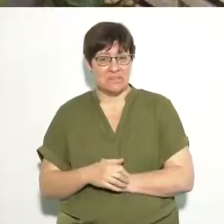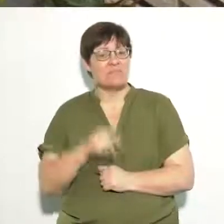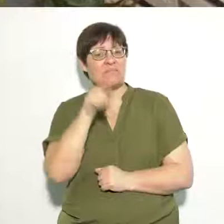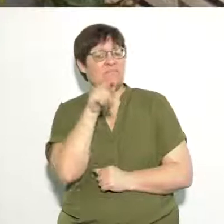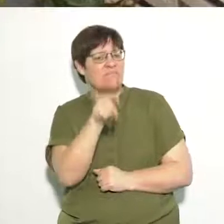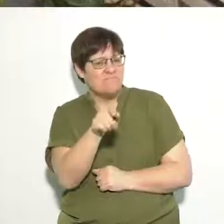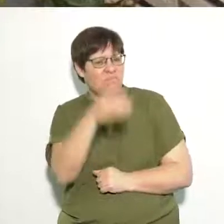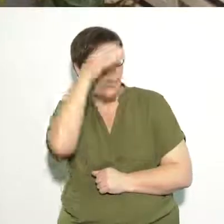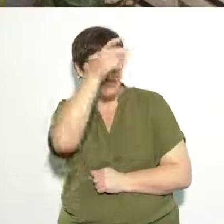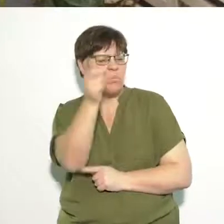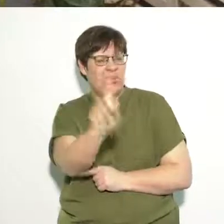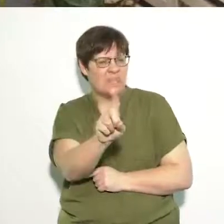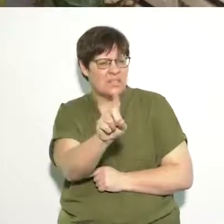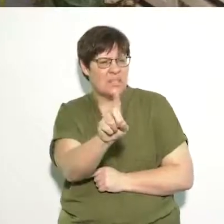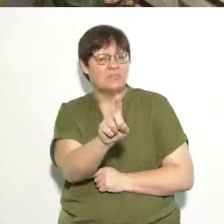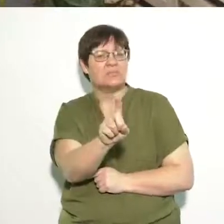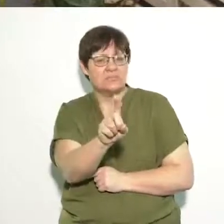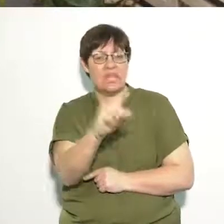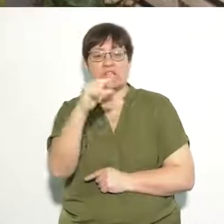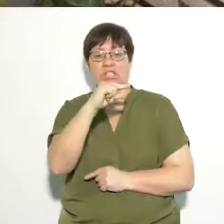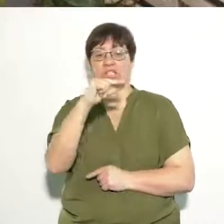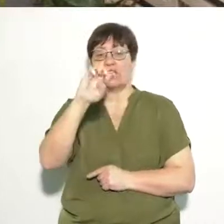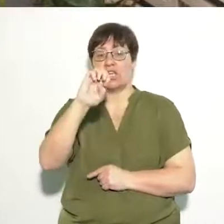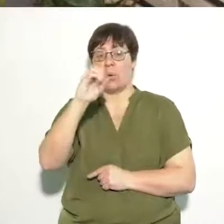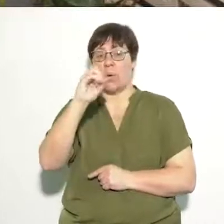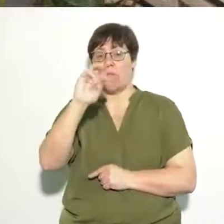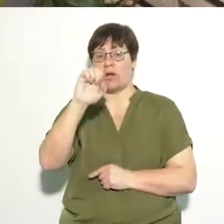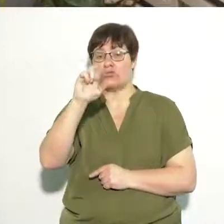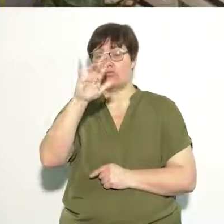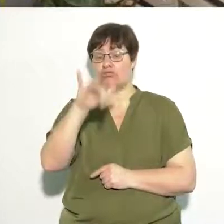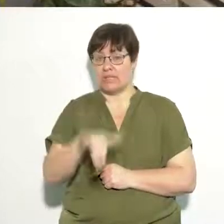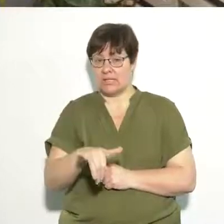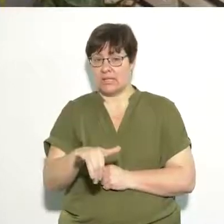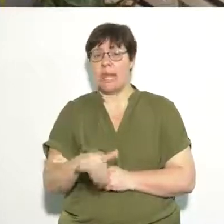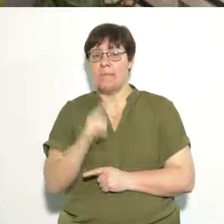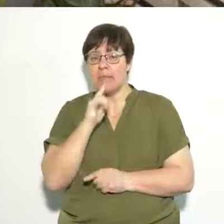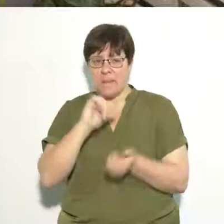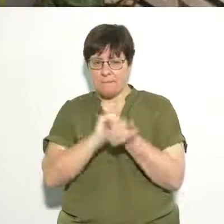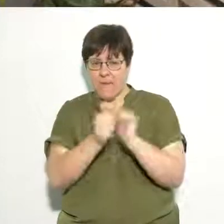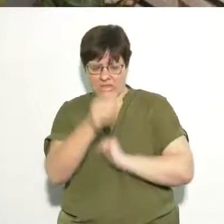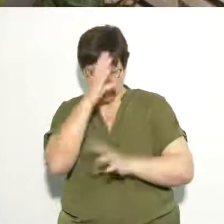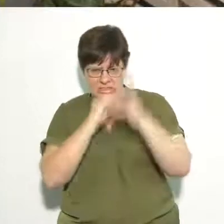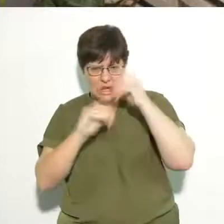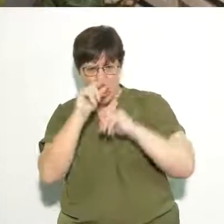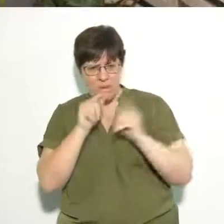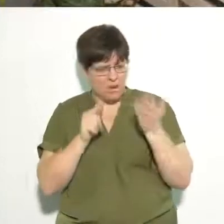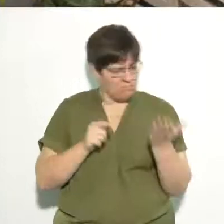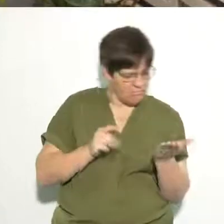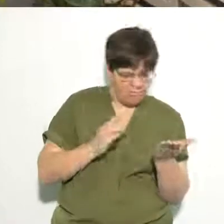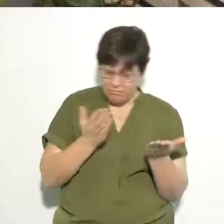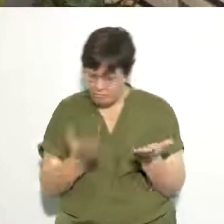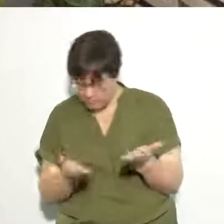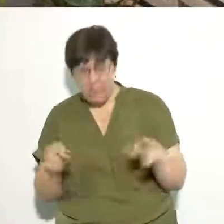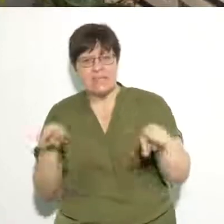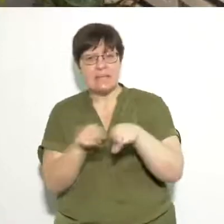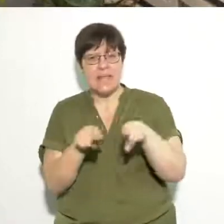a concept that is found in geometry when we are learning about mathematics.